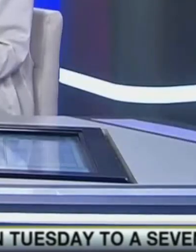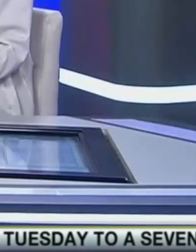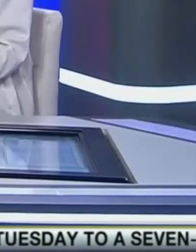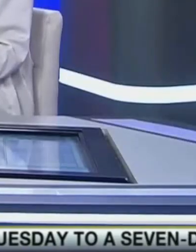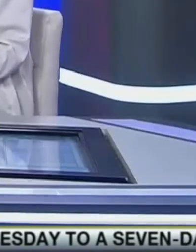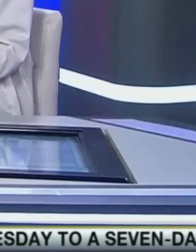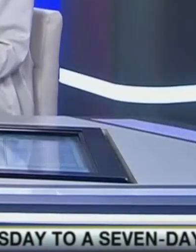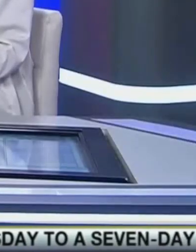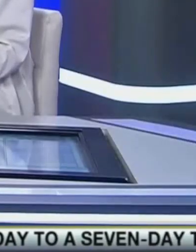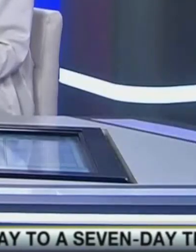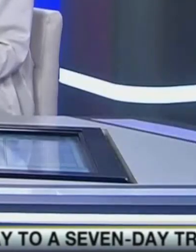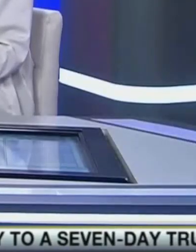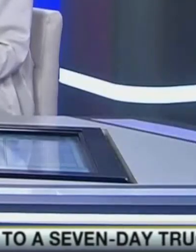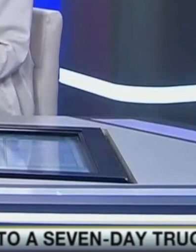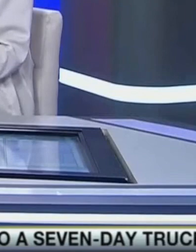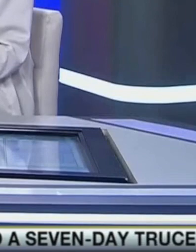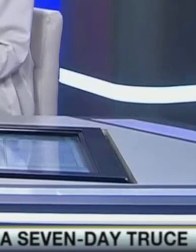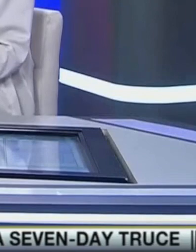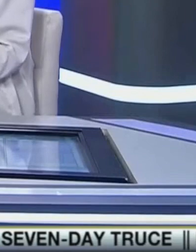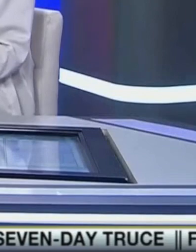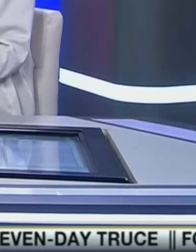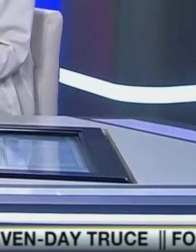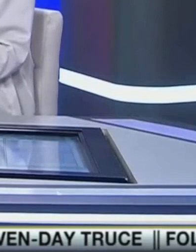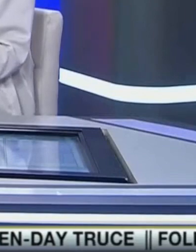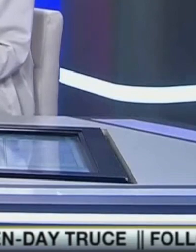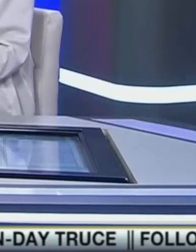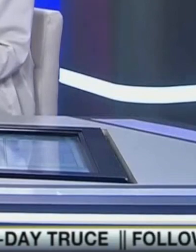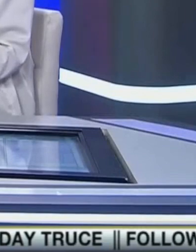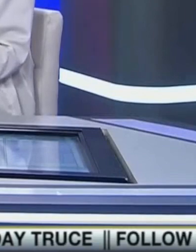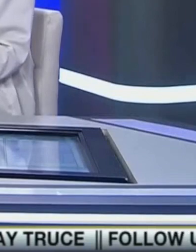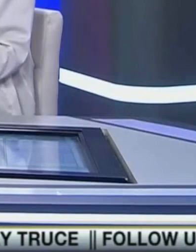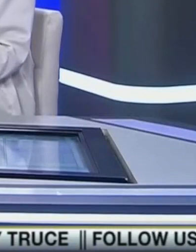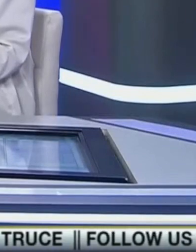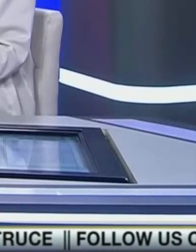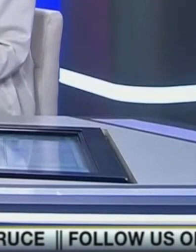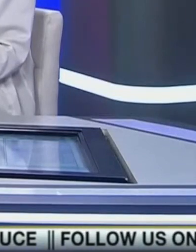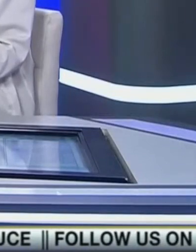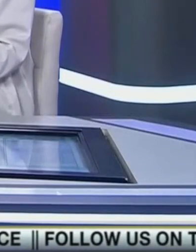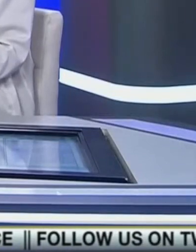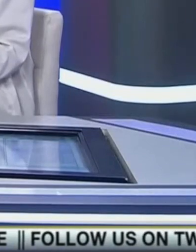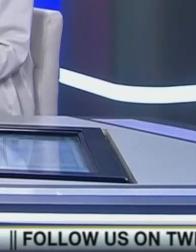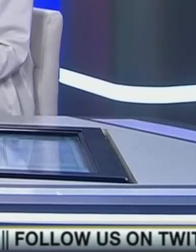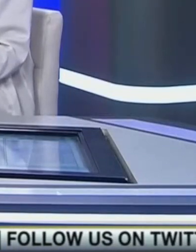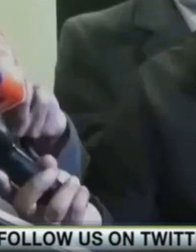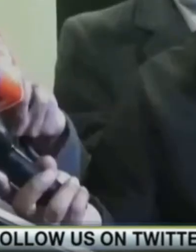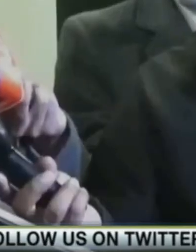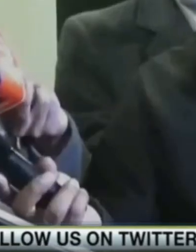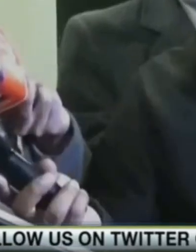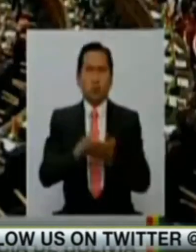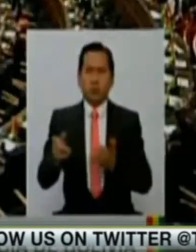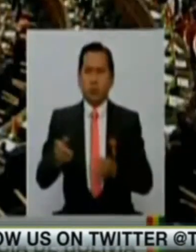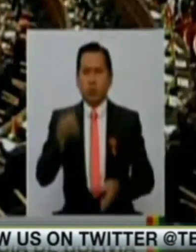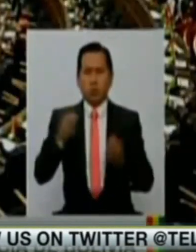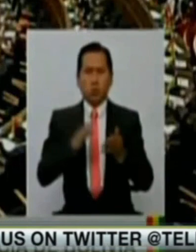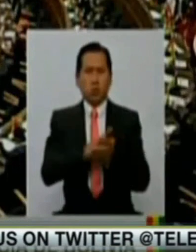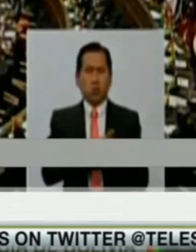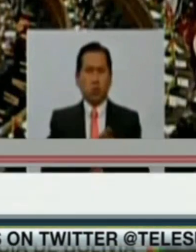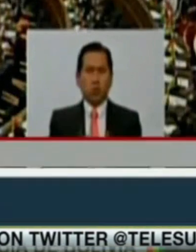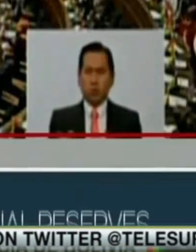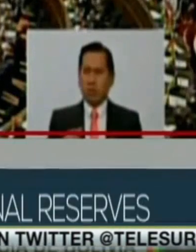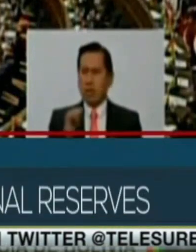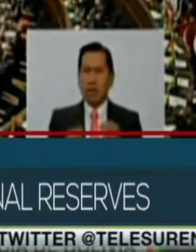Bolivian Congress enacted a law to strengthen the country's net international reserves. After the Senate approves it,